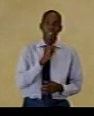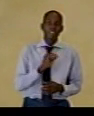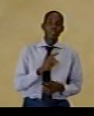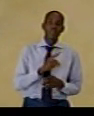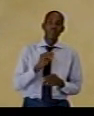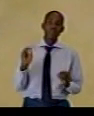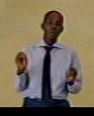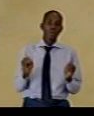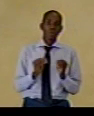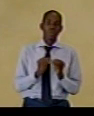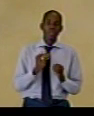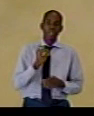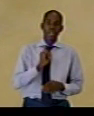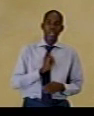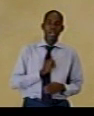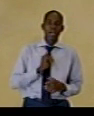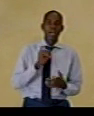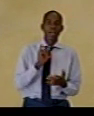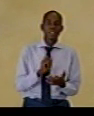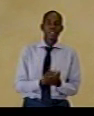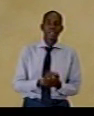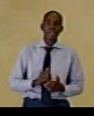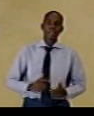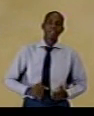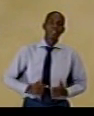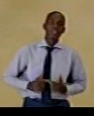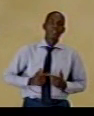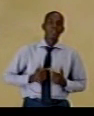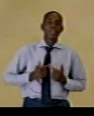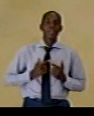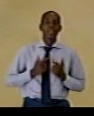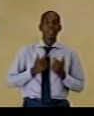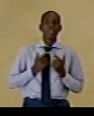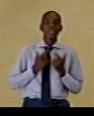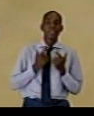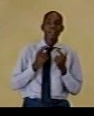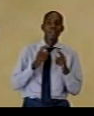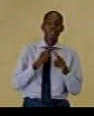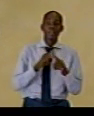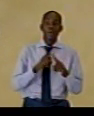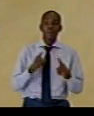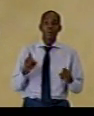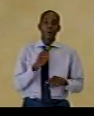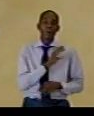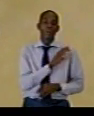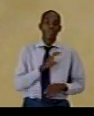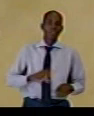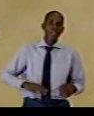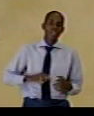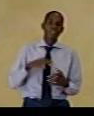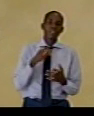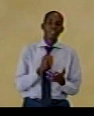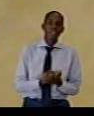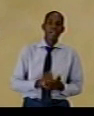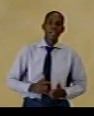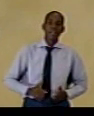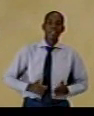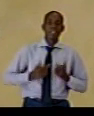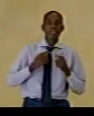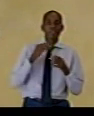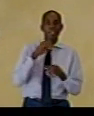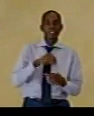It is no longer I that liveth, but Christ